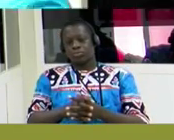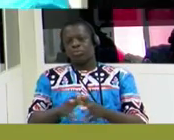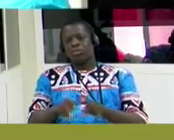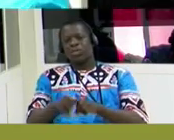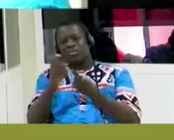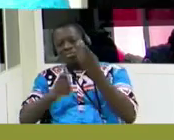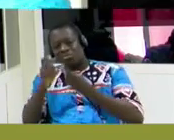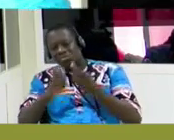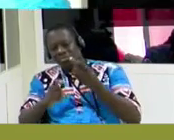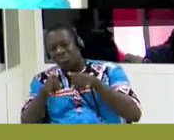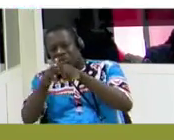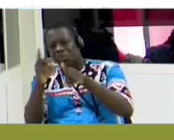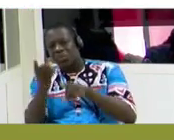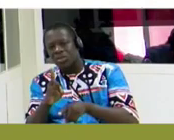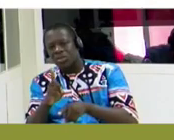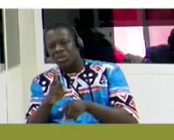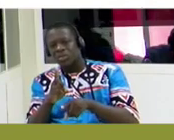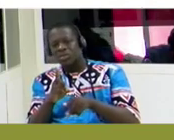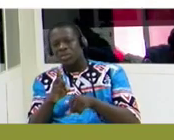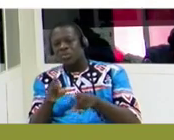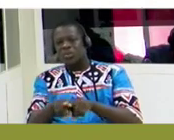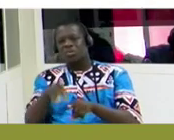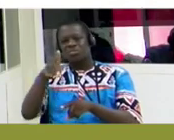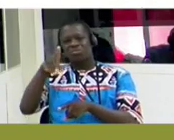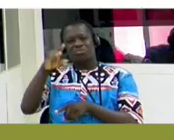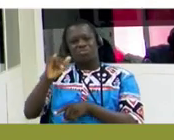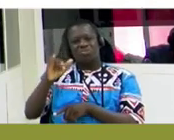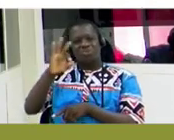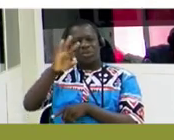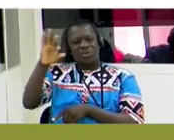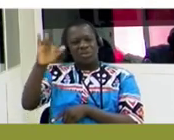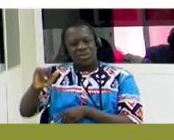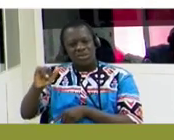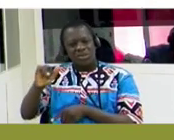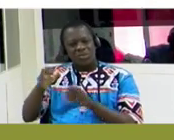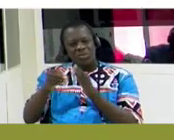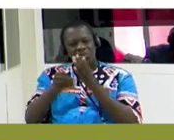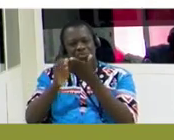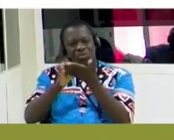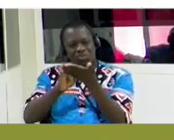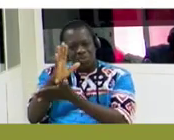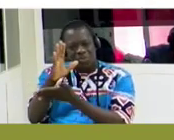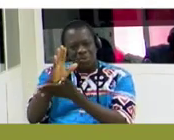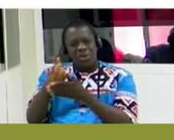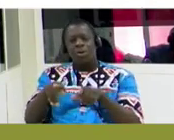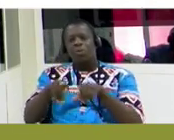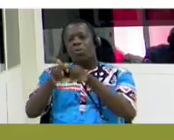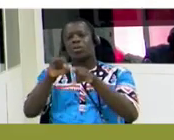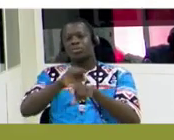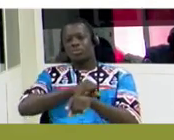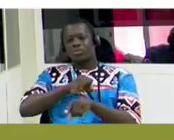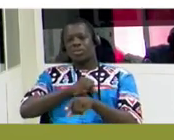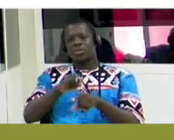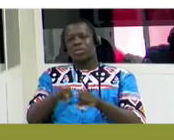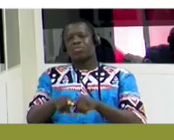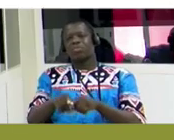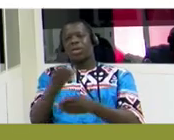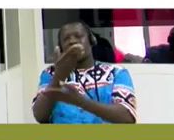Could you say that? With what? PT order. What is PT order? It's camouflage uniform and the army shirt,